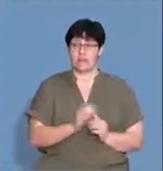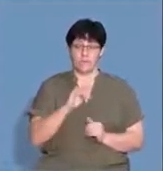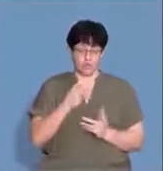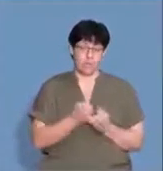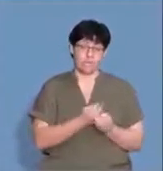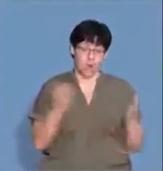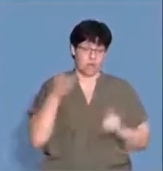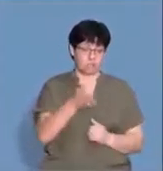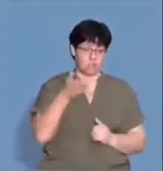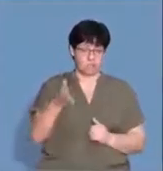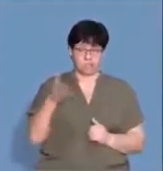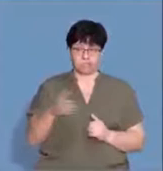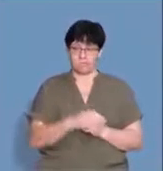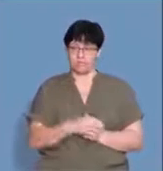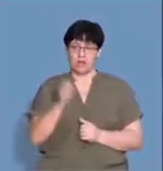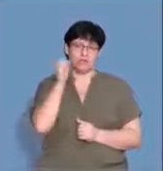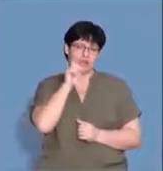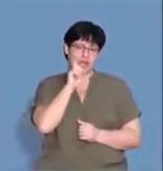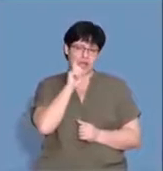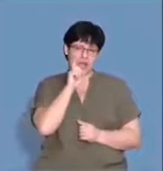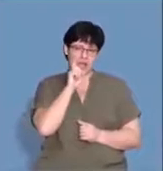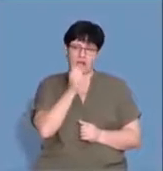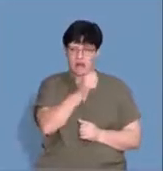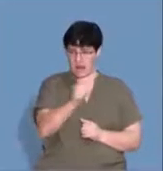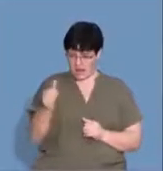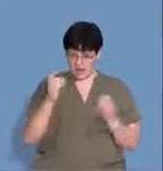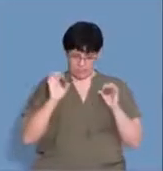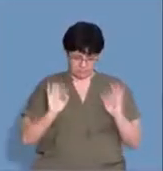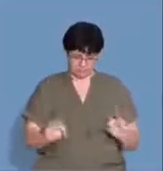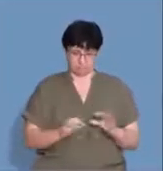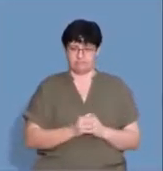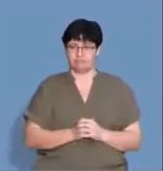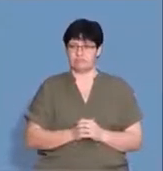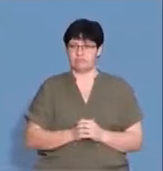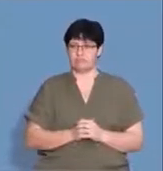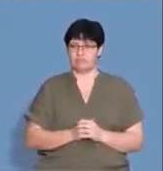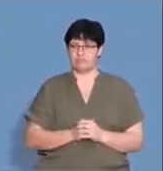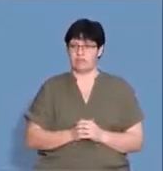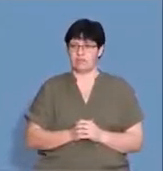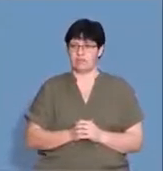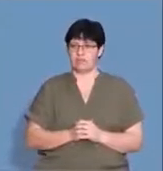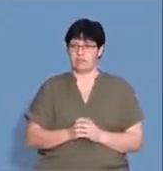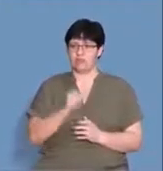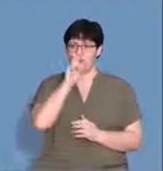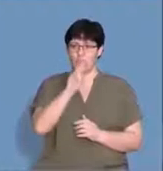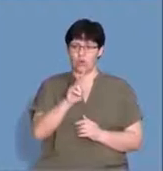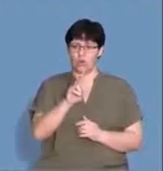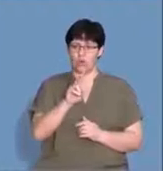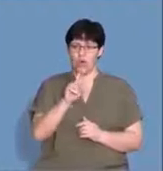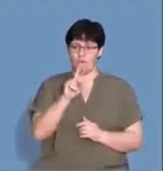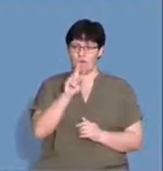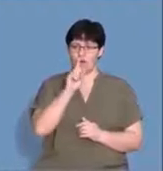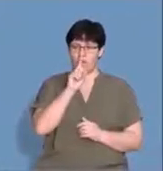is our most occurring. We check it is in numerical order on our board. Okay, so I'm going to look at, there's only